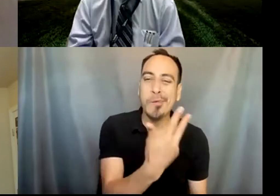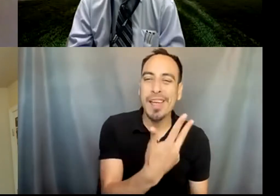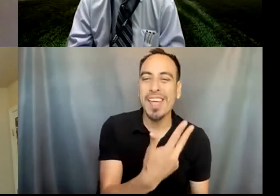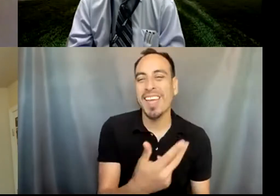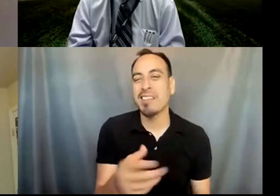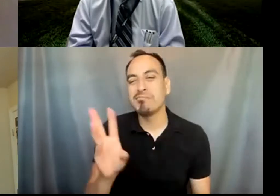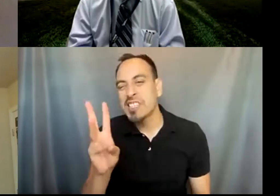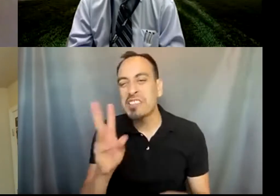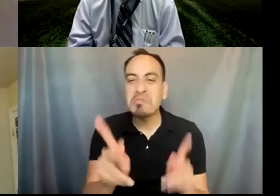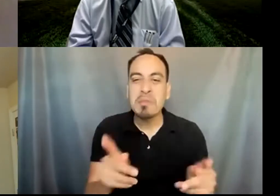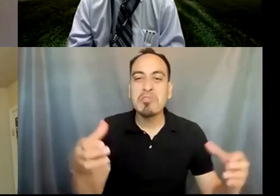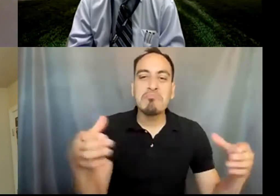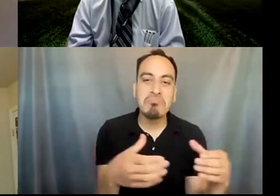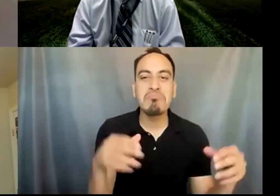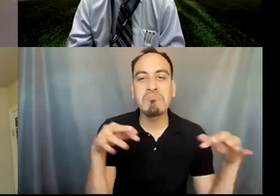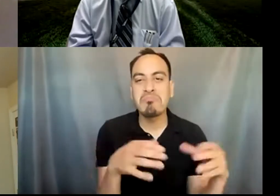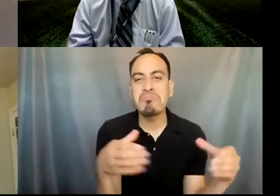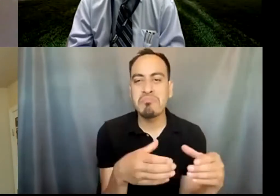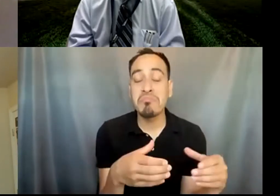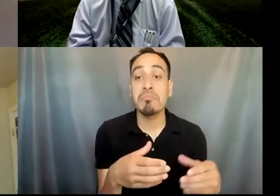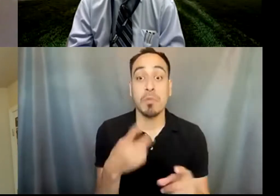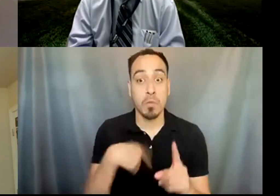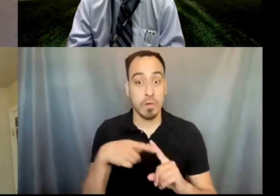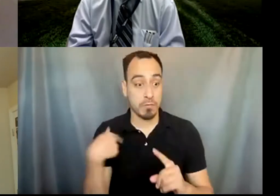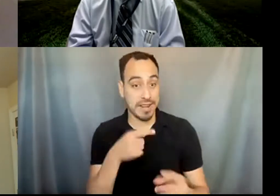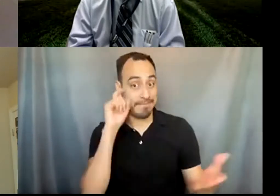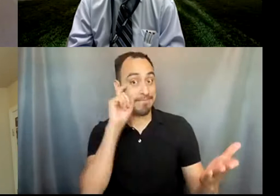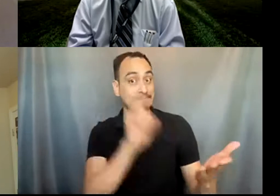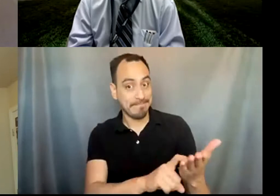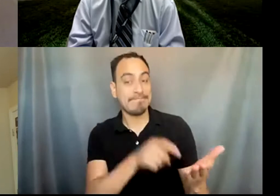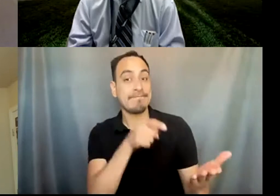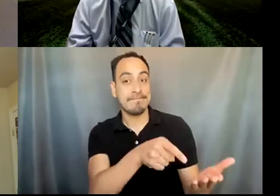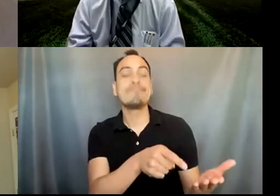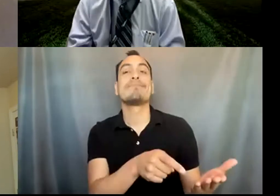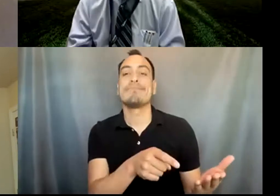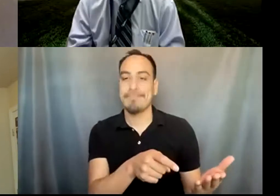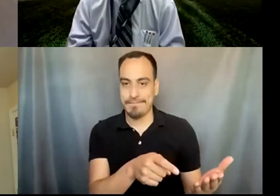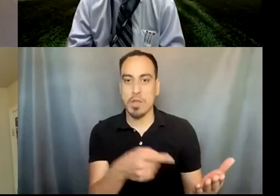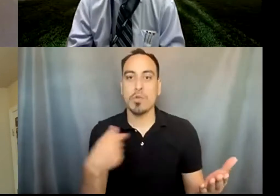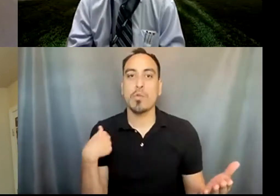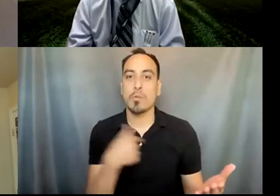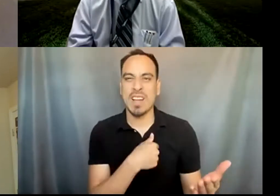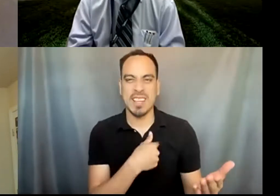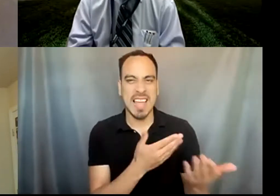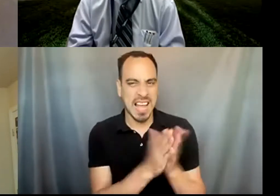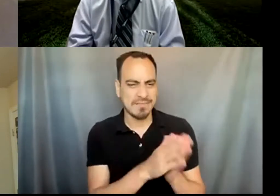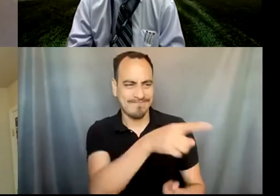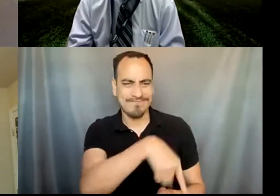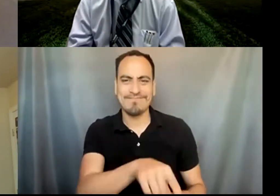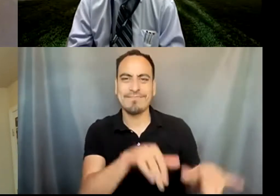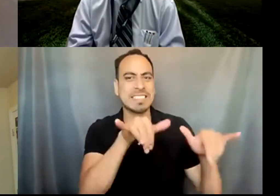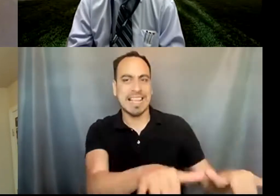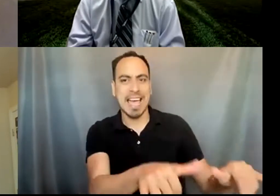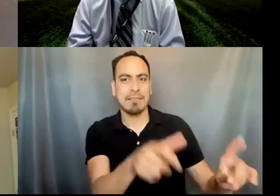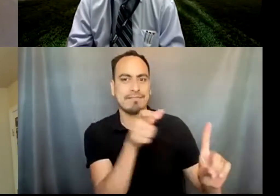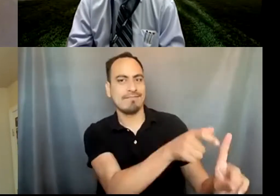are identified, we have the team go on quarantine, and that does stop the spread. So we do